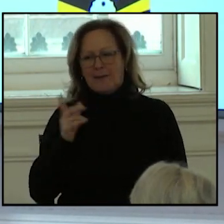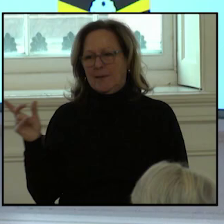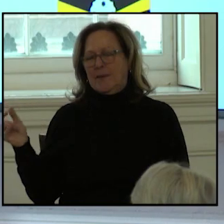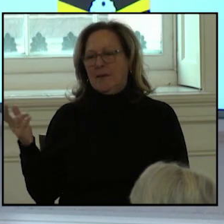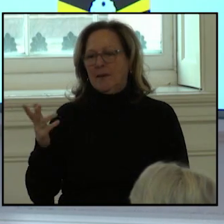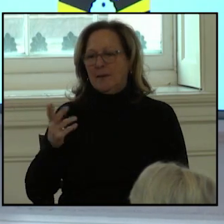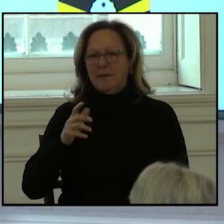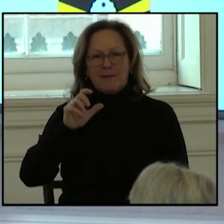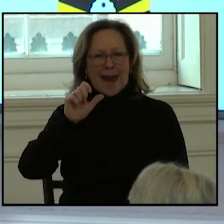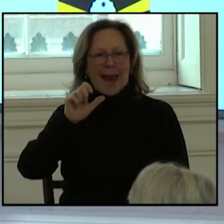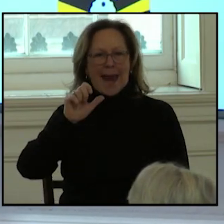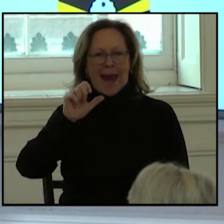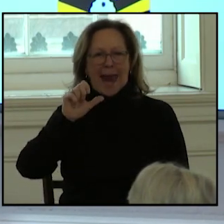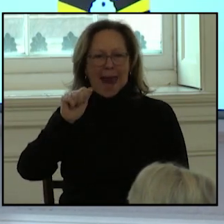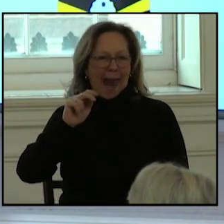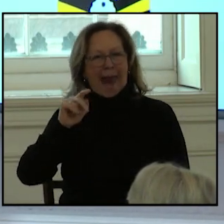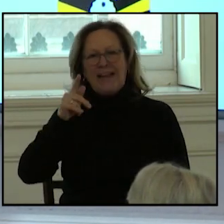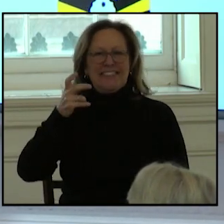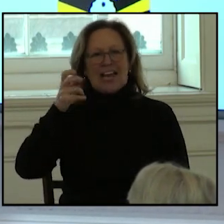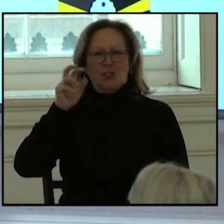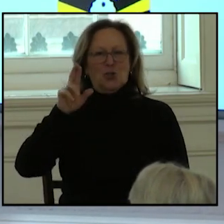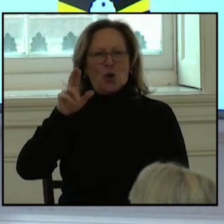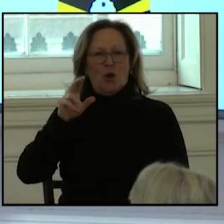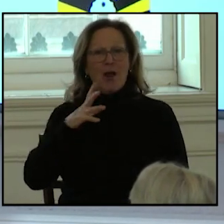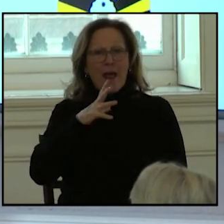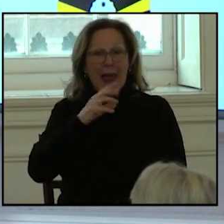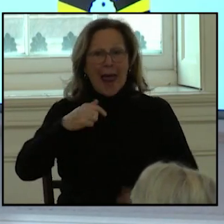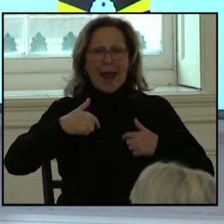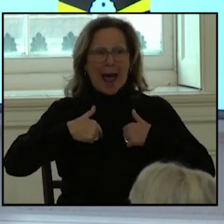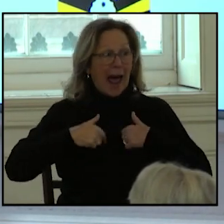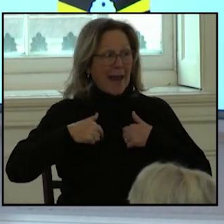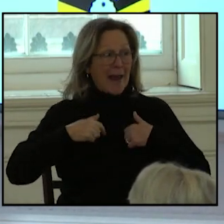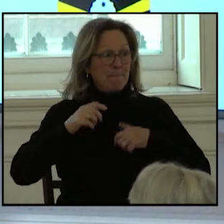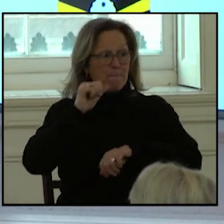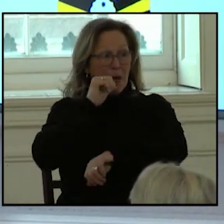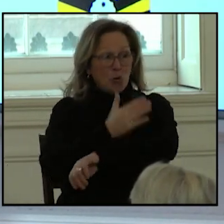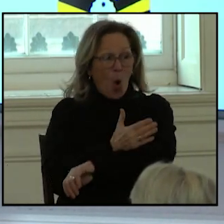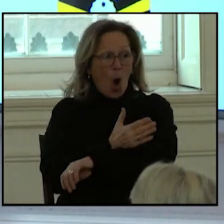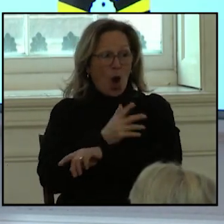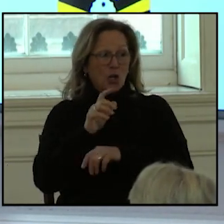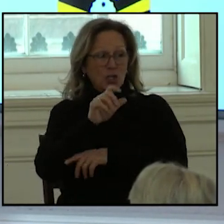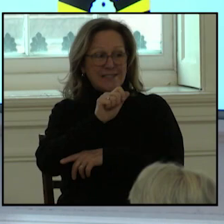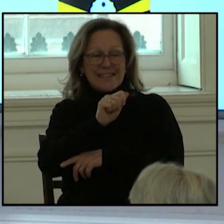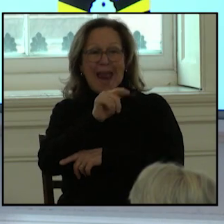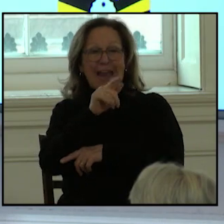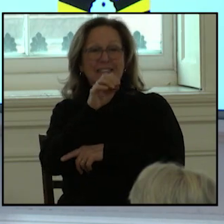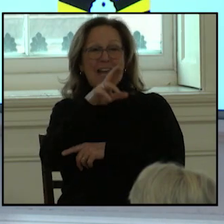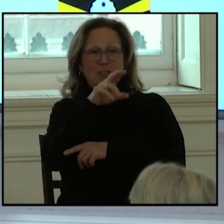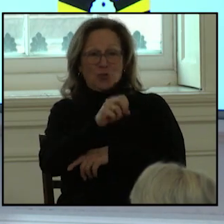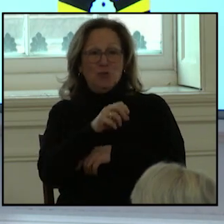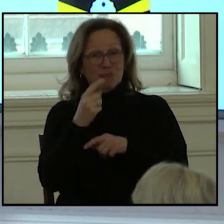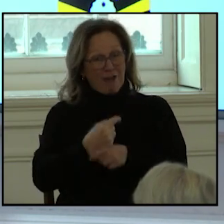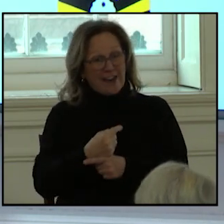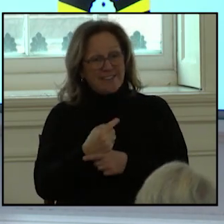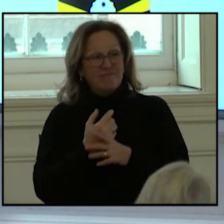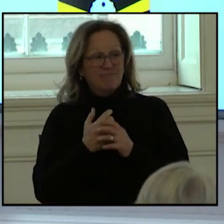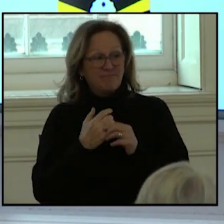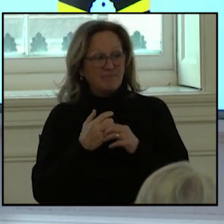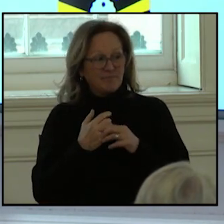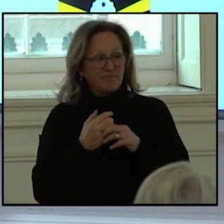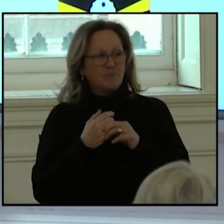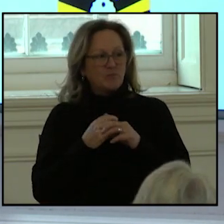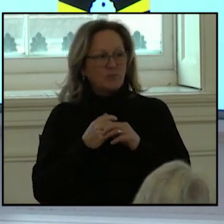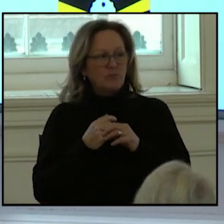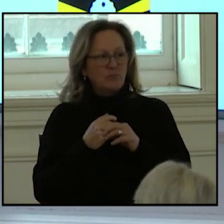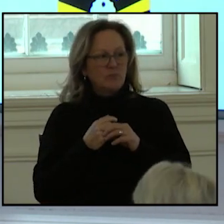my ancestor, right? And I'm my daughter's ancestor, right? So when the kids in my that I